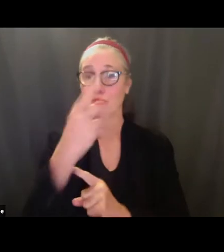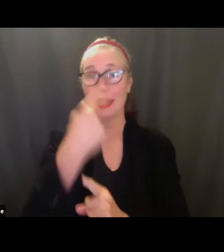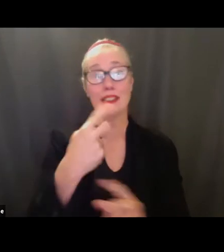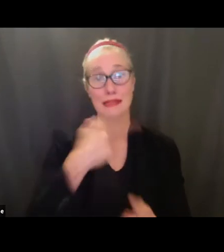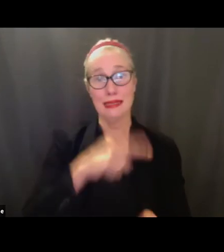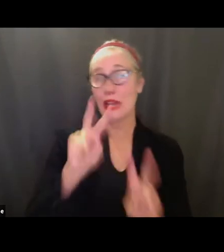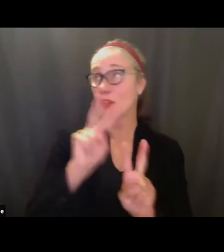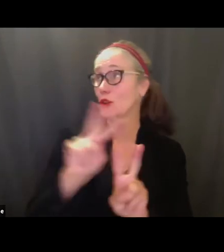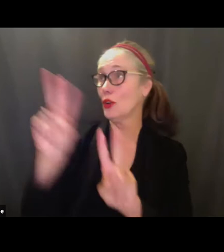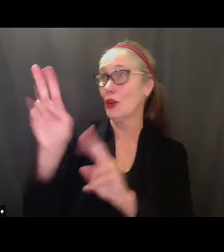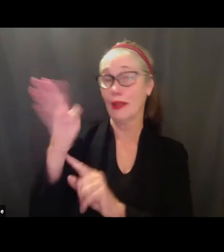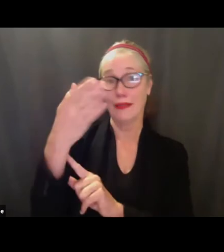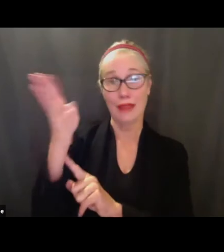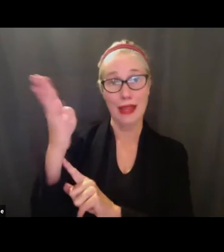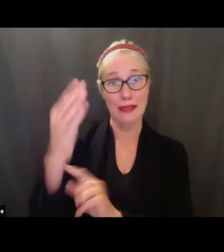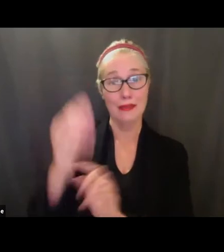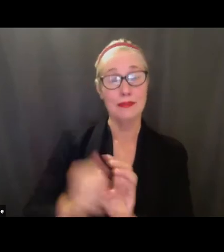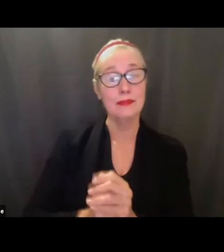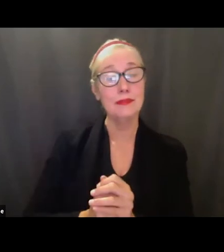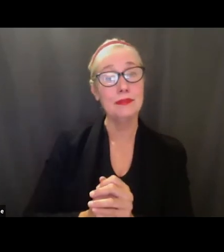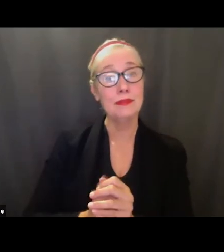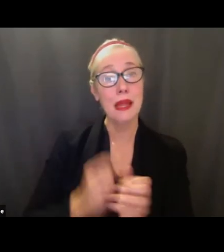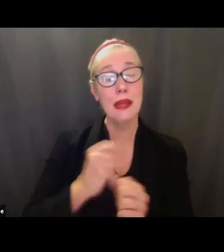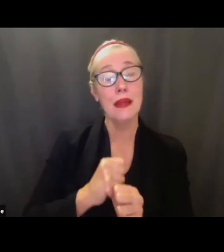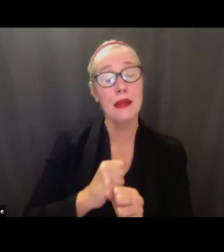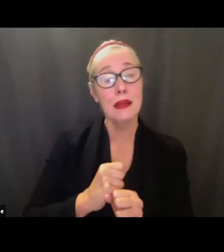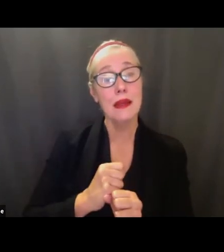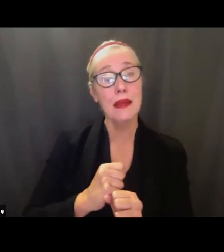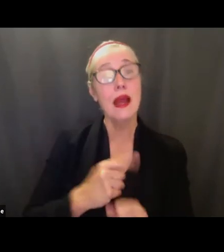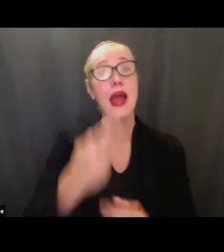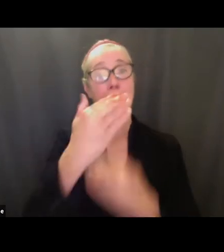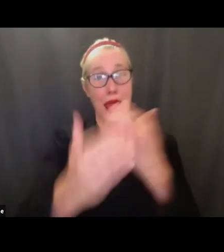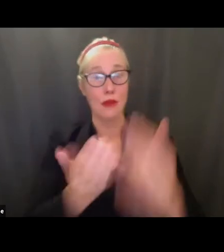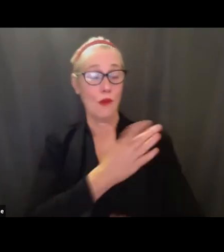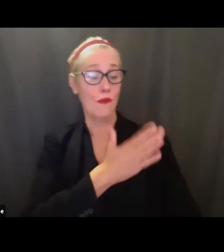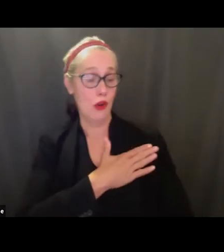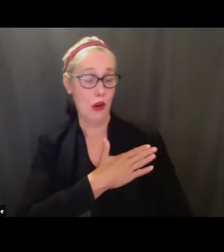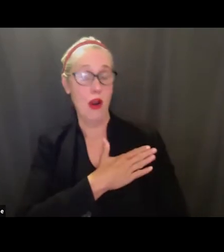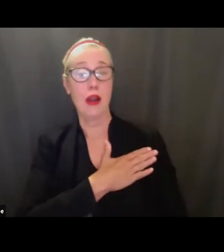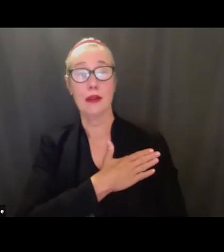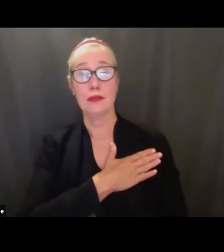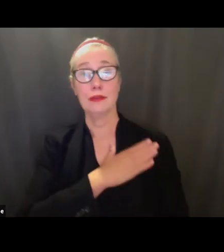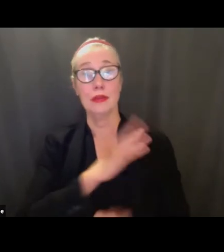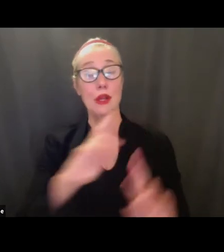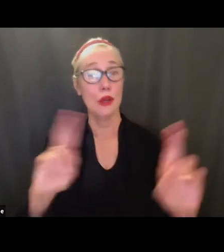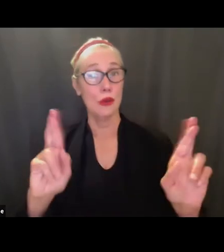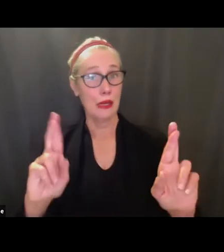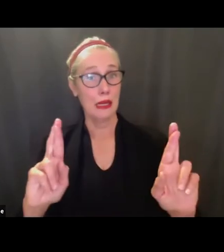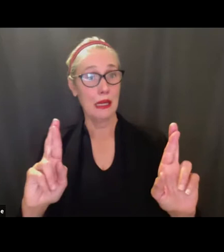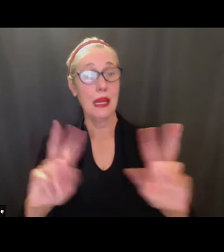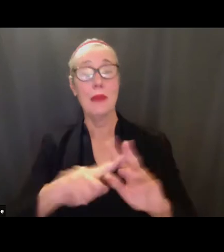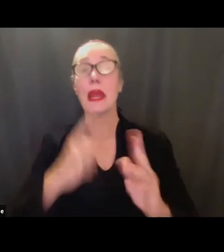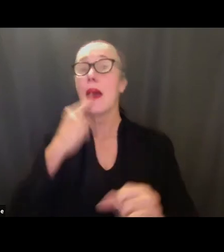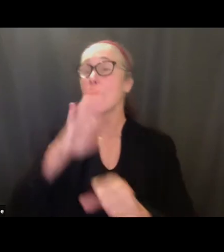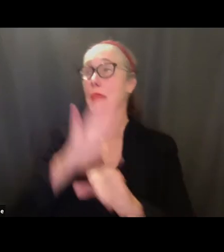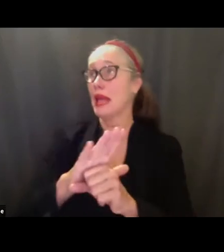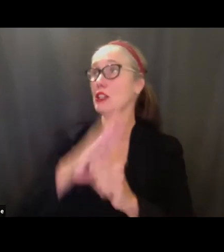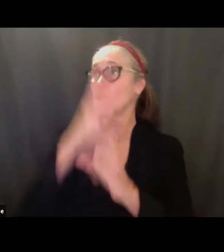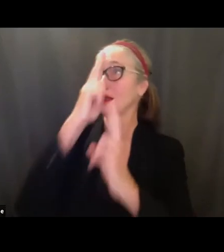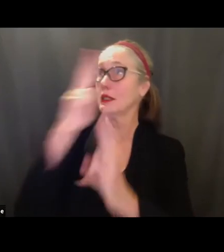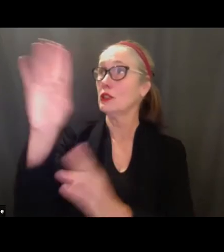put your right hand over your heart ready begin i pledge allegiance to the flag of the united states of